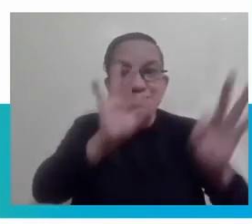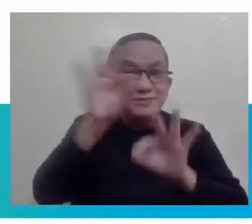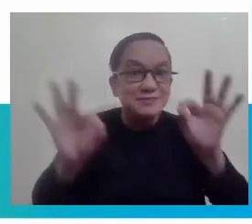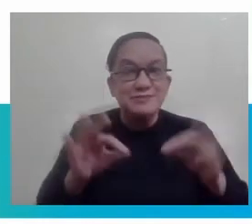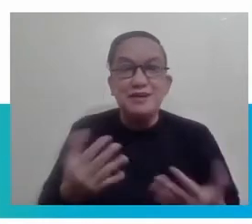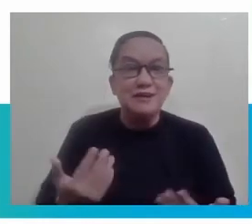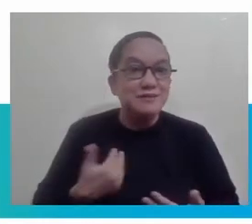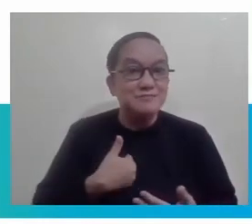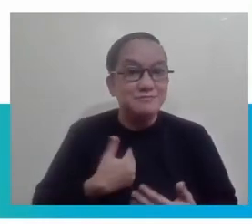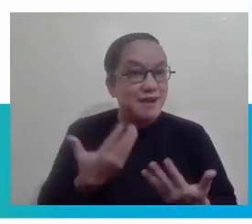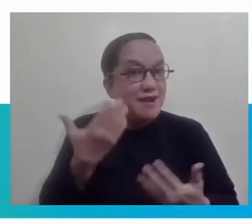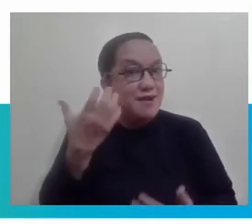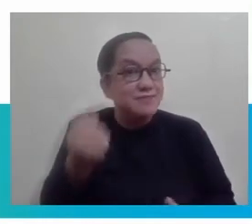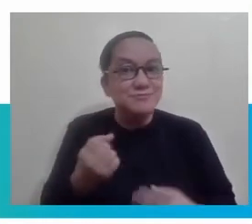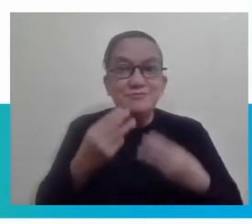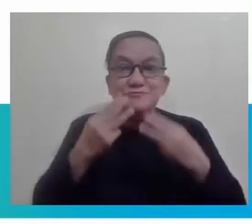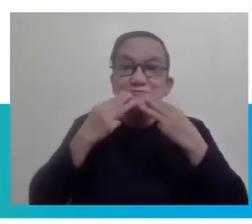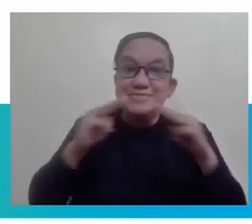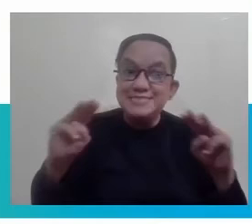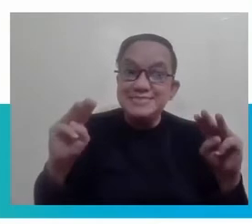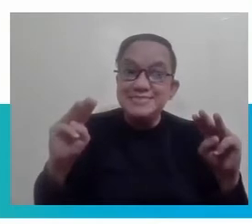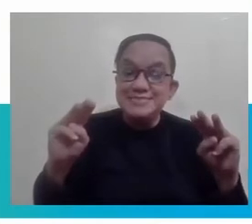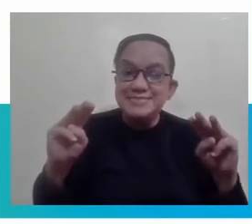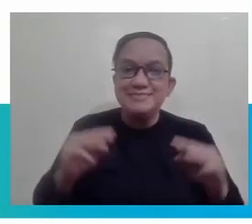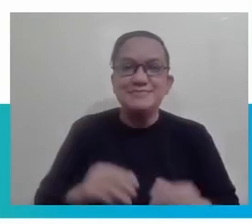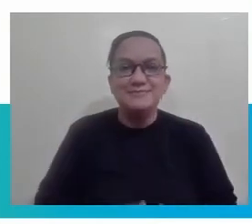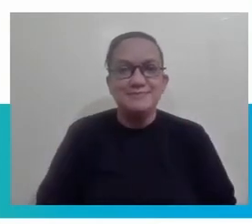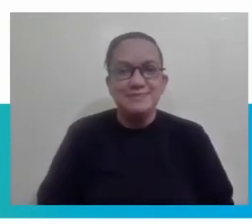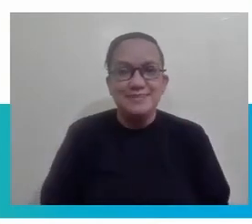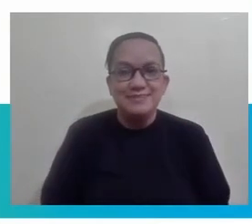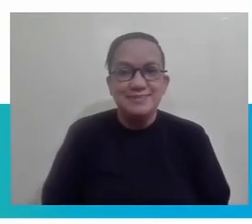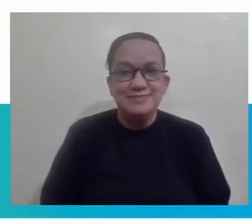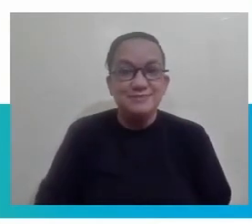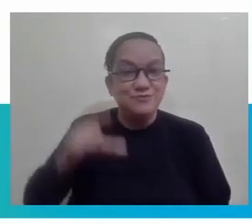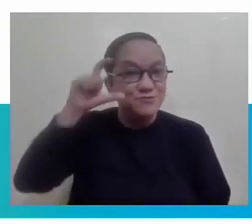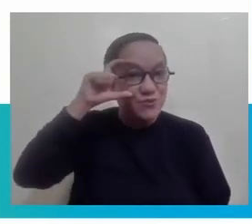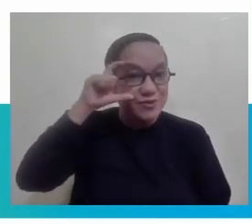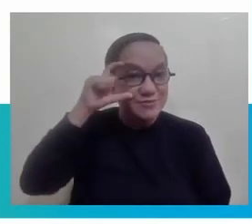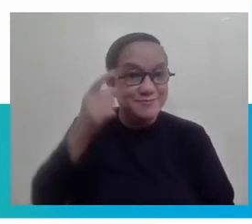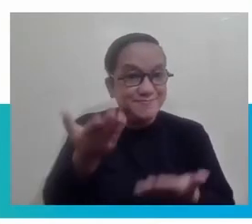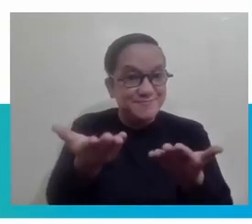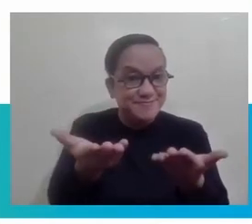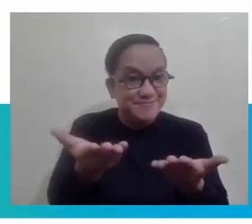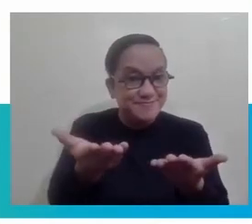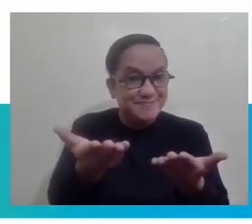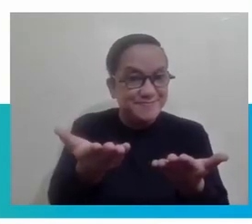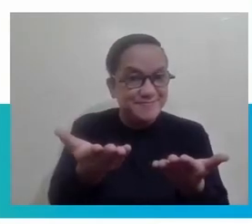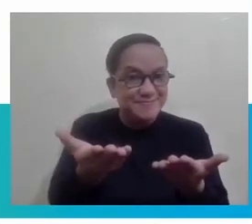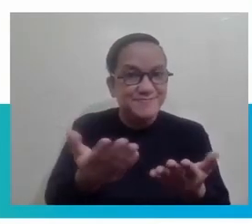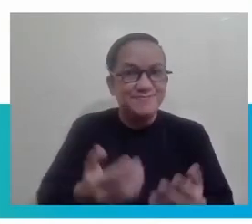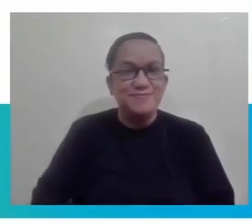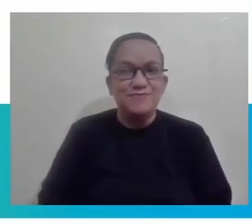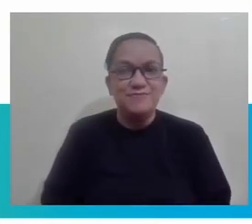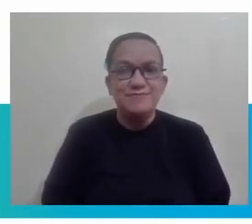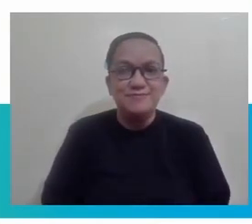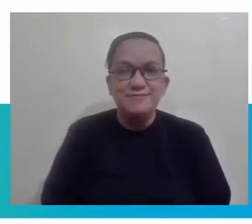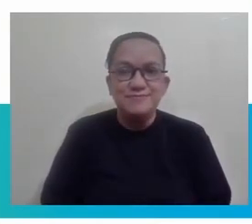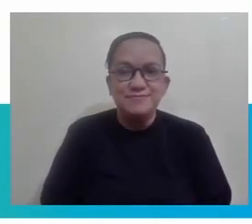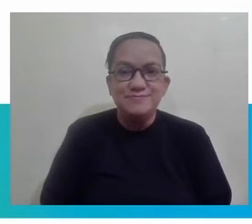So maybe I'll ask Christian first. Is there one key insight that you are taking away from this